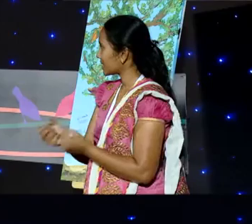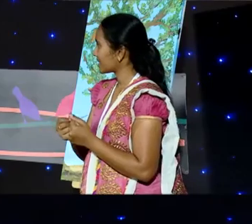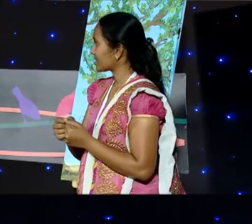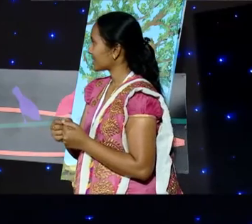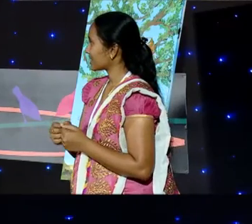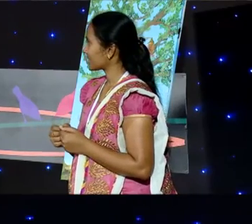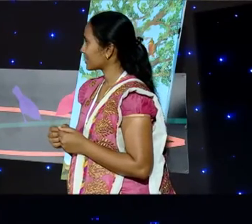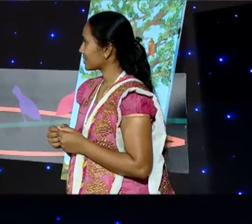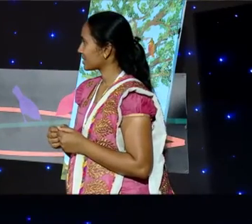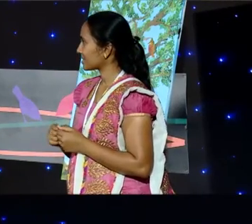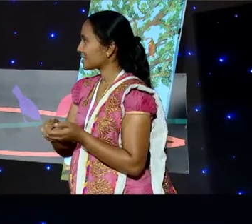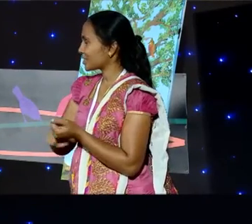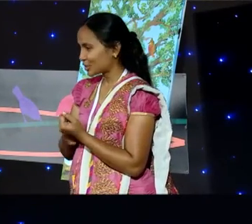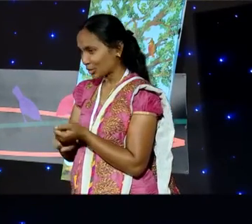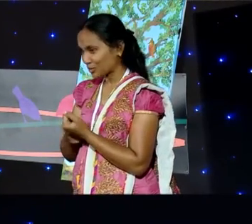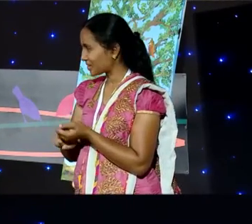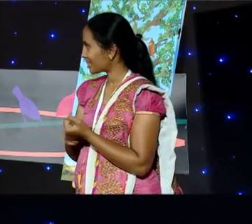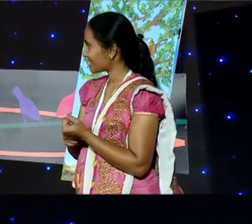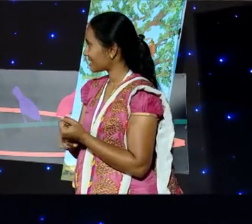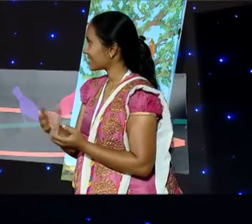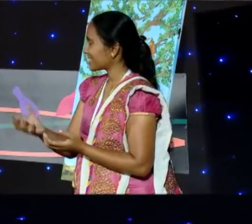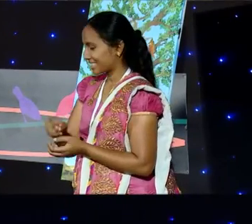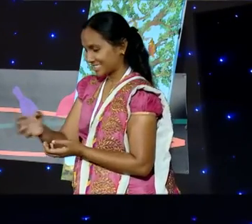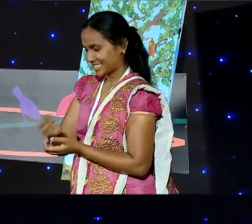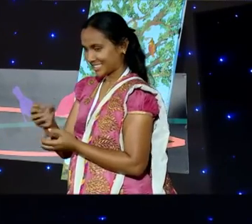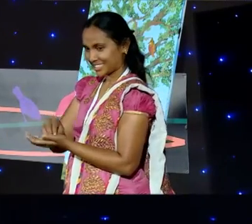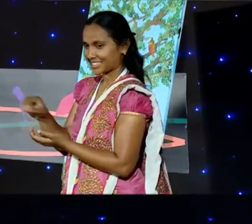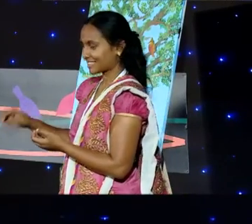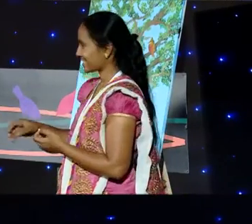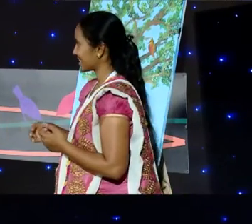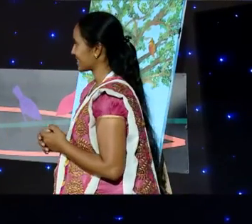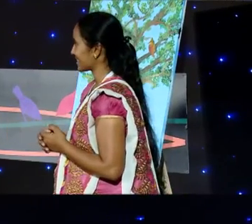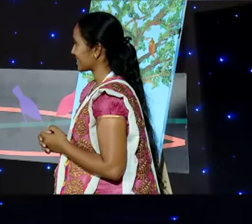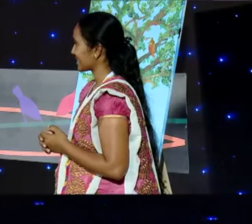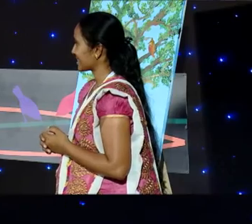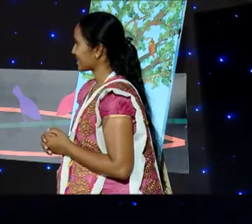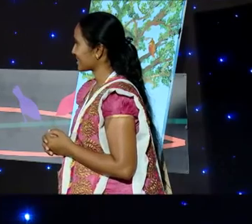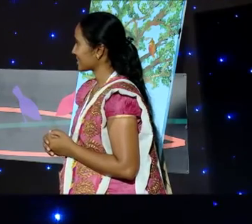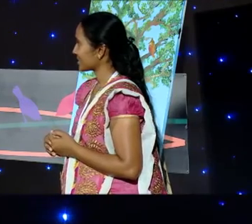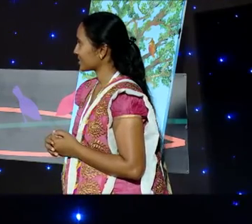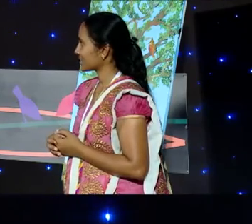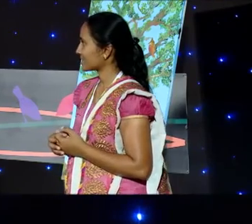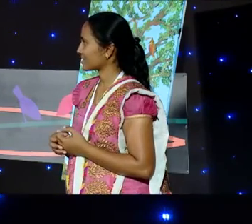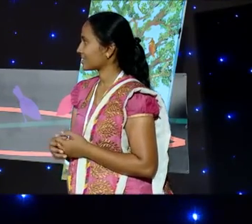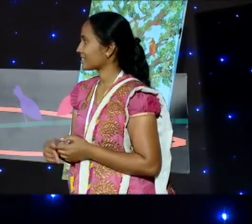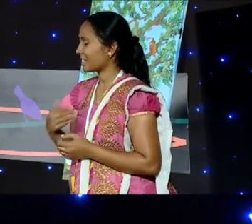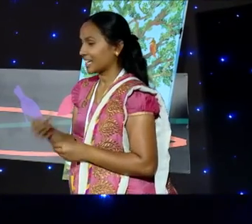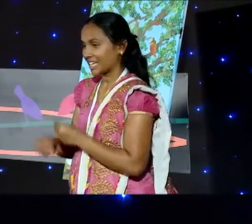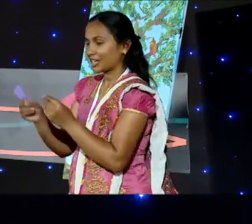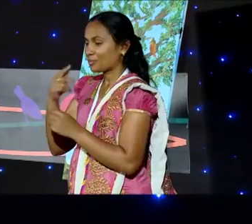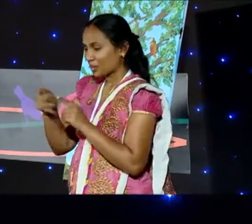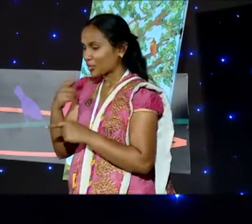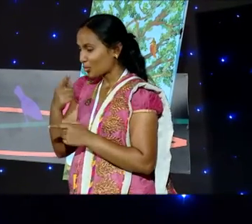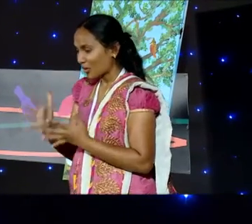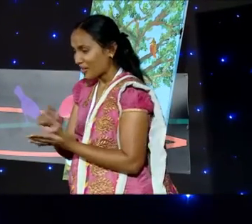those semi-blunt sharpeners, and she collects them. And she says, I will give it to somebody who doesn't even have this.